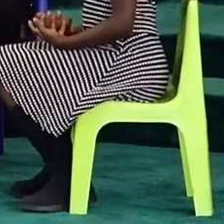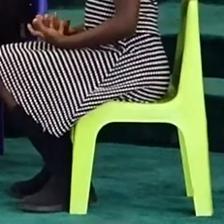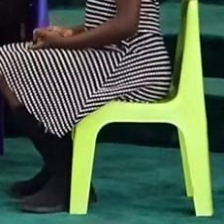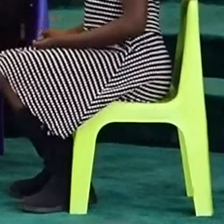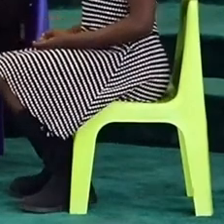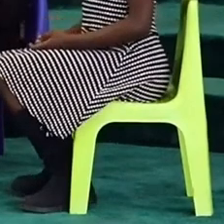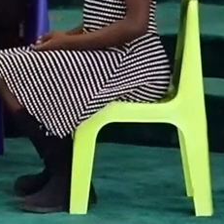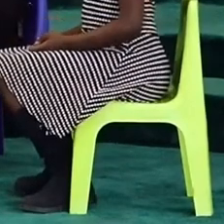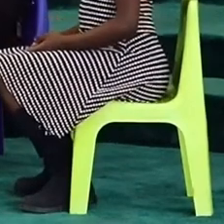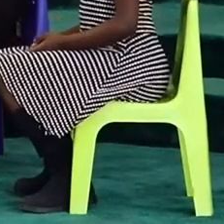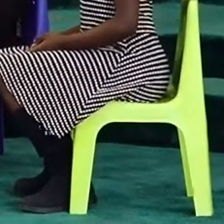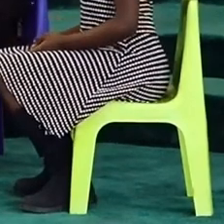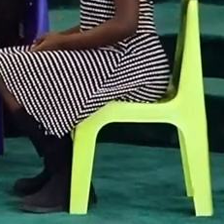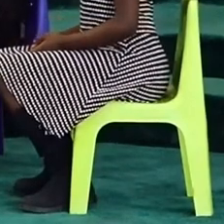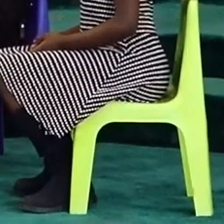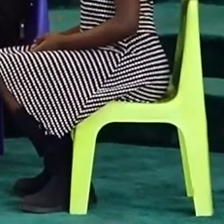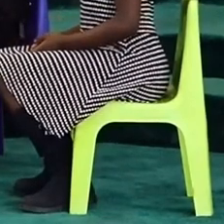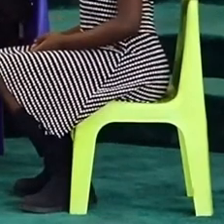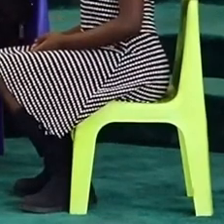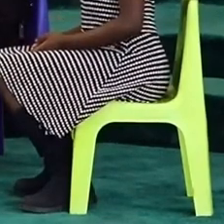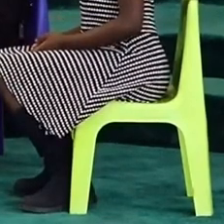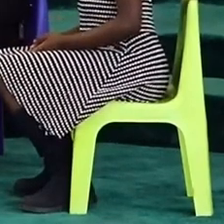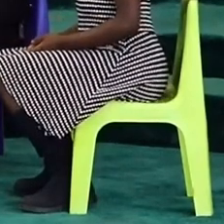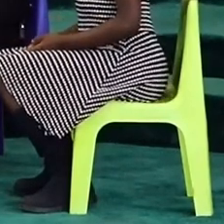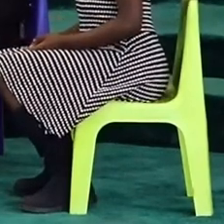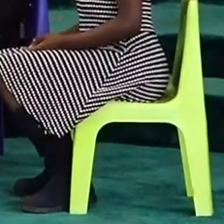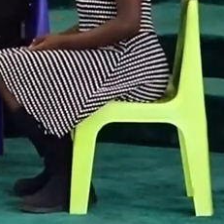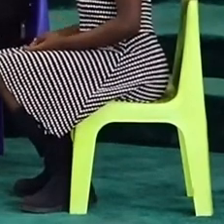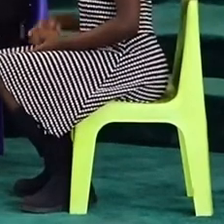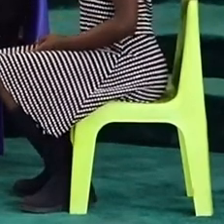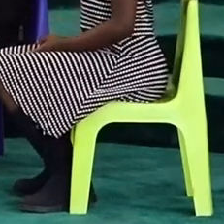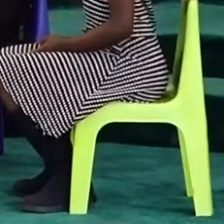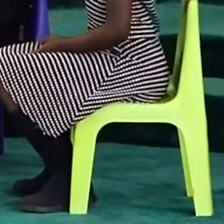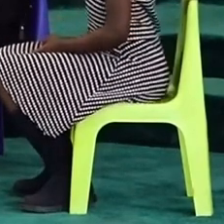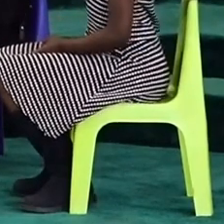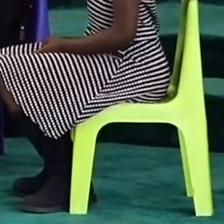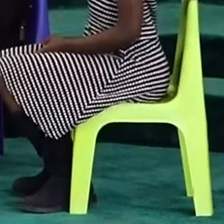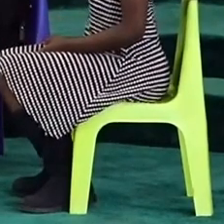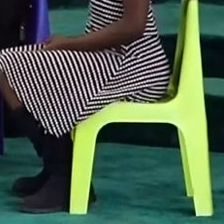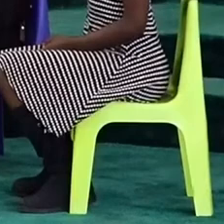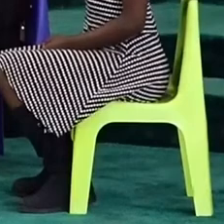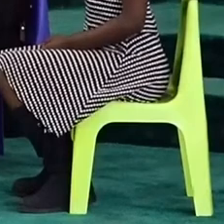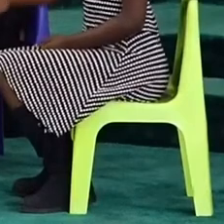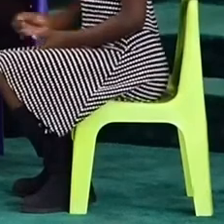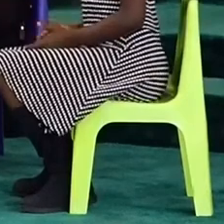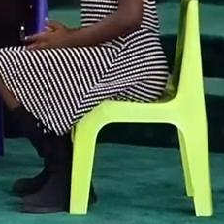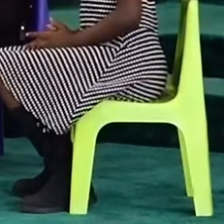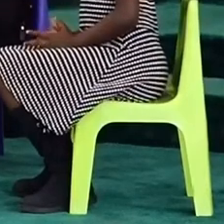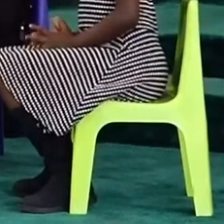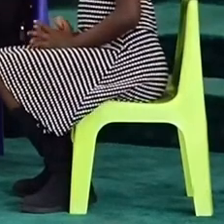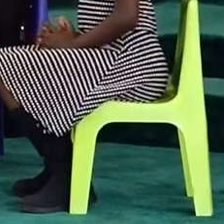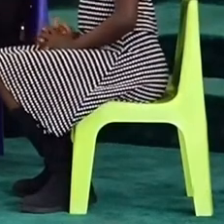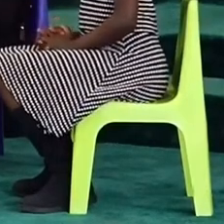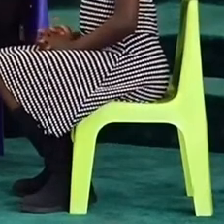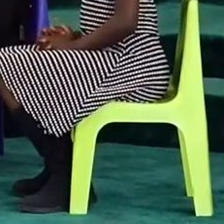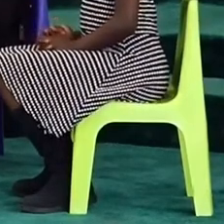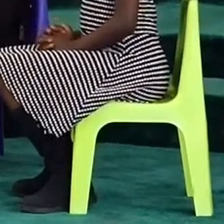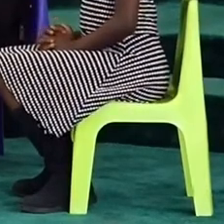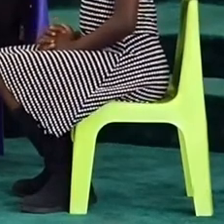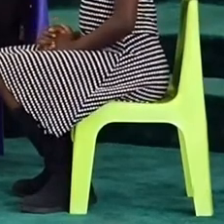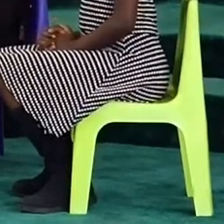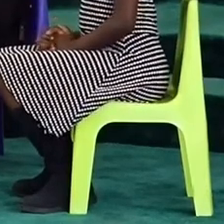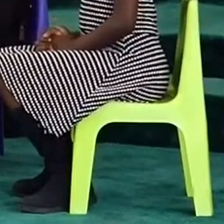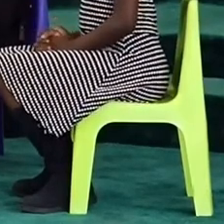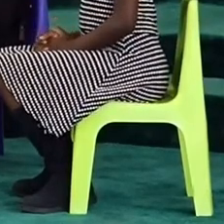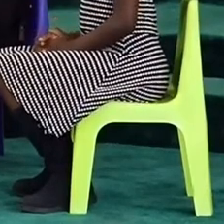Lucinda, what did we learn last Sabbath? Last Sabbath, we learned about a teacher on the go. And what about this Sabbath,